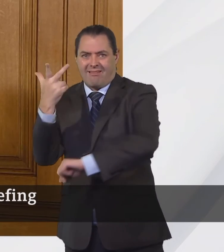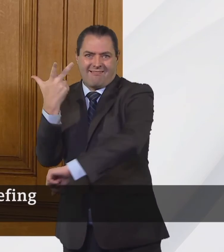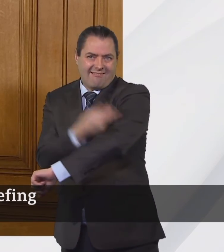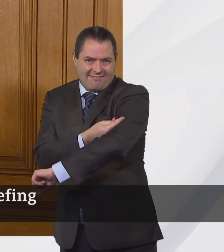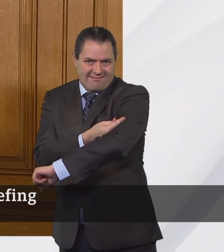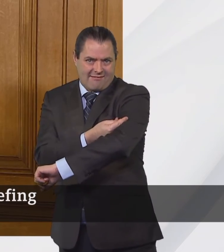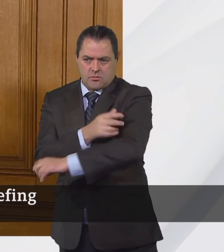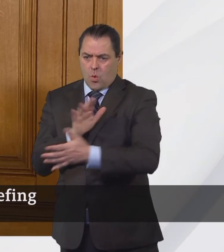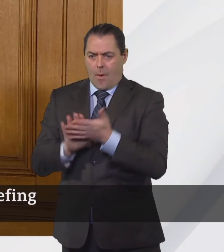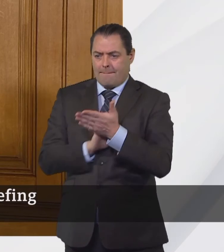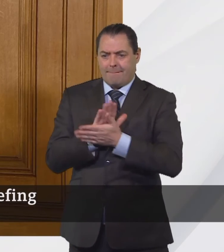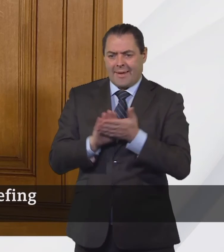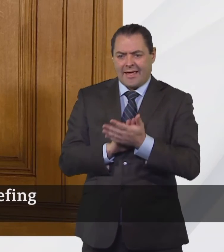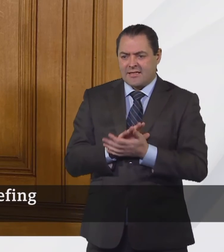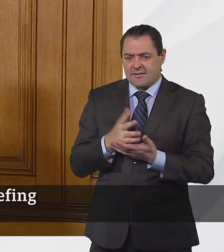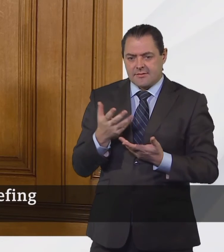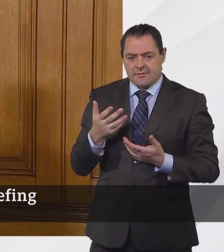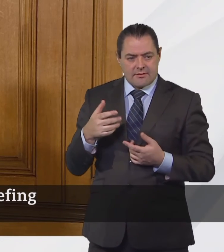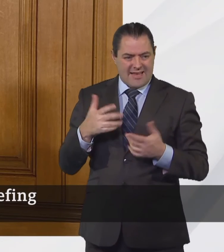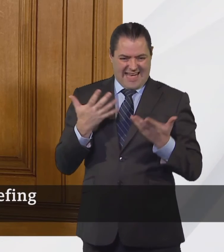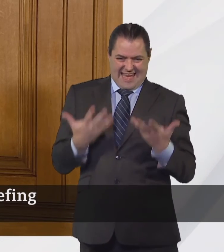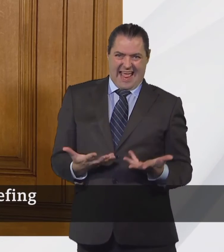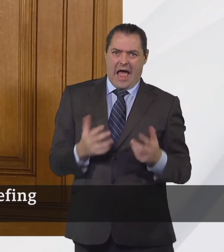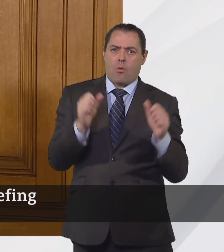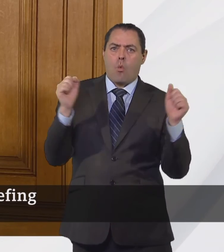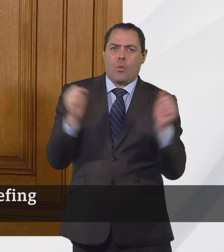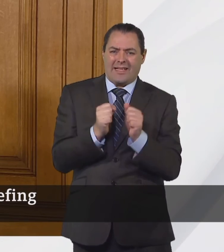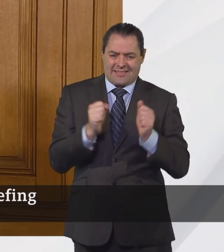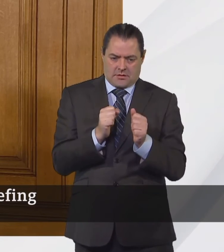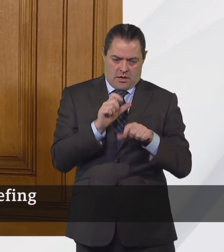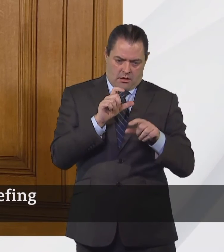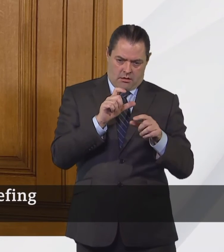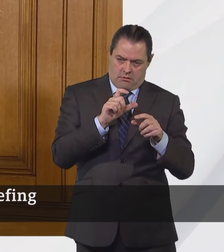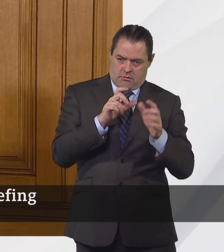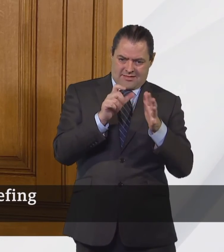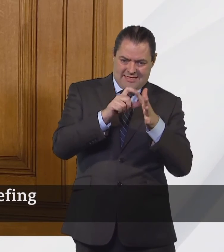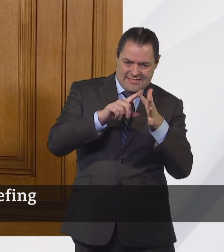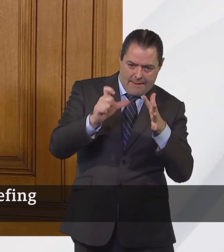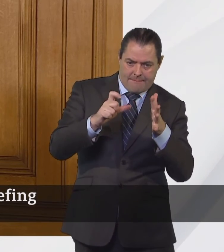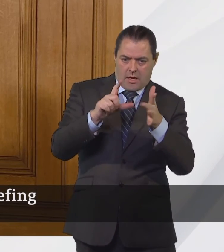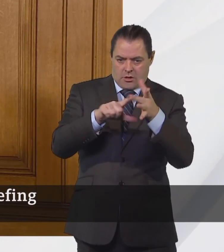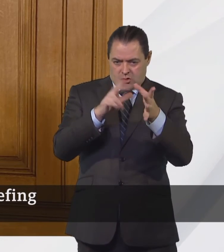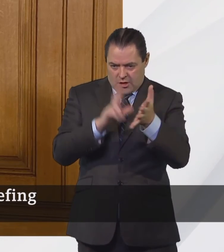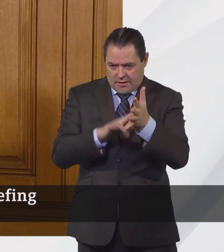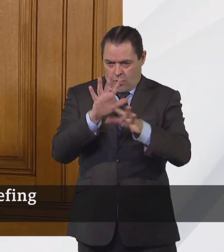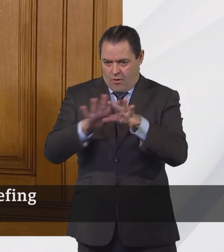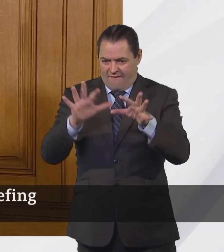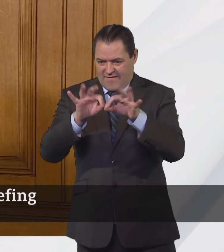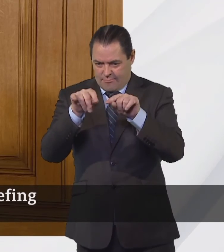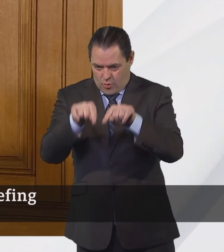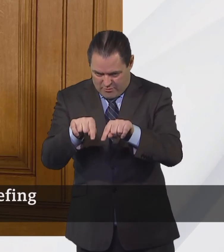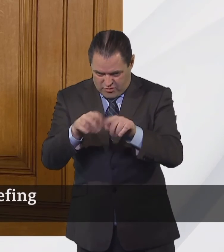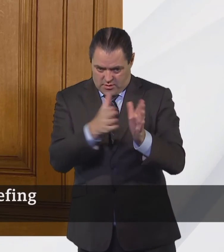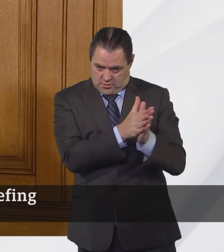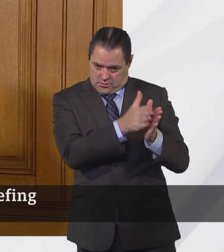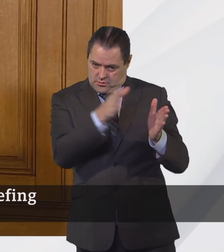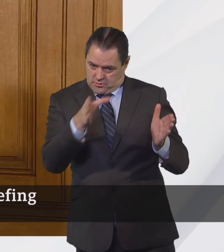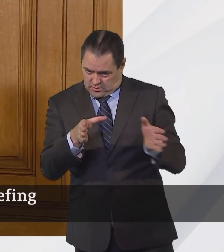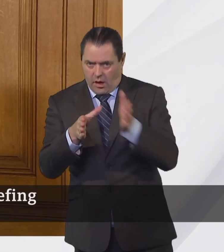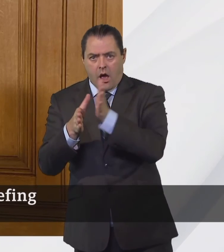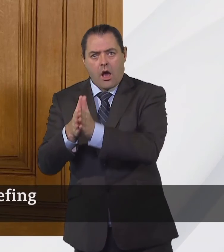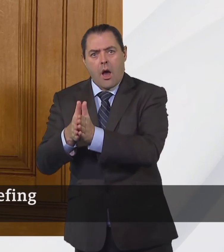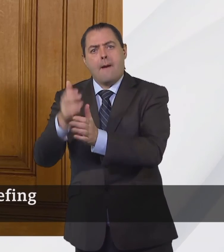take months into spring before we start to get significant degrees of vaccination to create